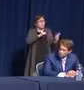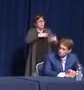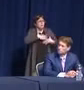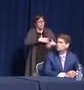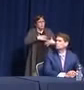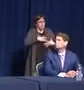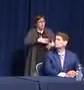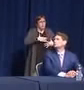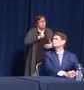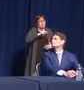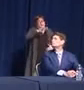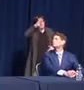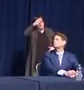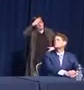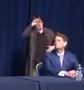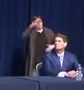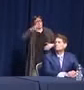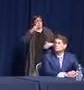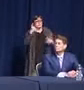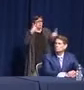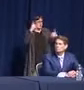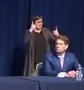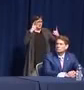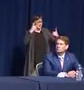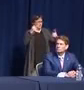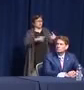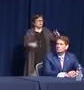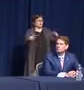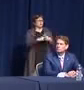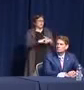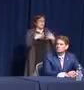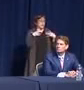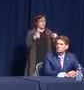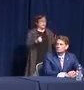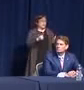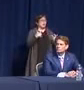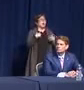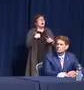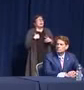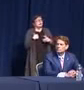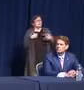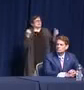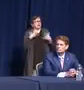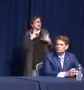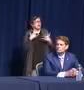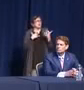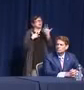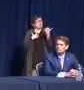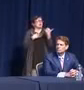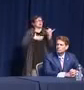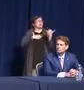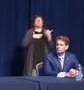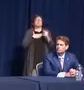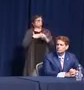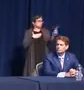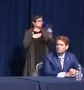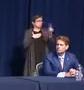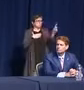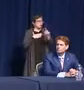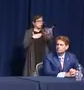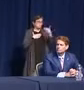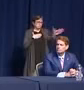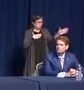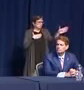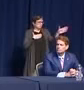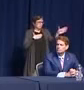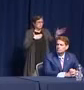individuals who are asymptomatic causing additional delays for those that do need the testing. The specimen collections